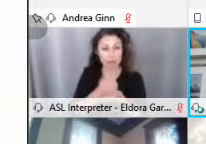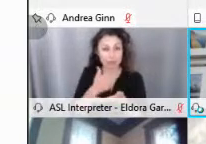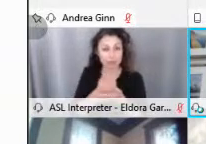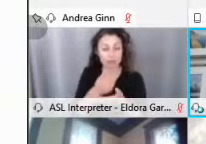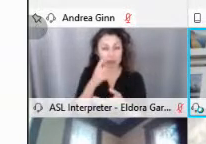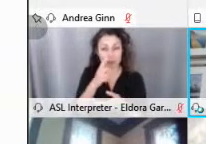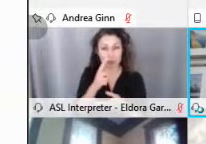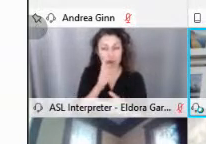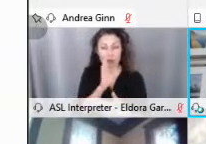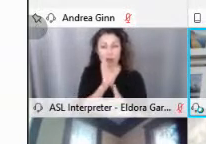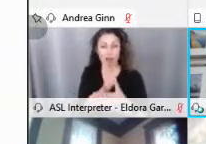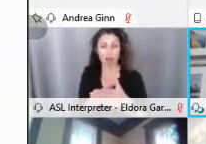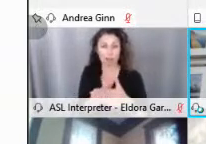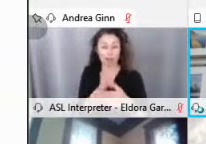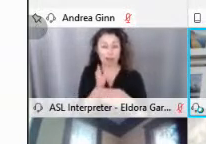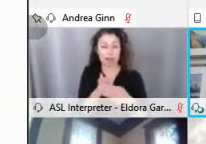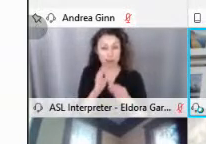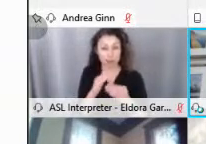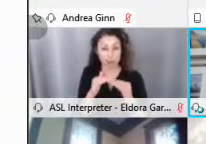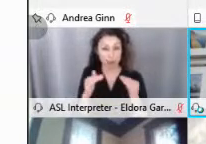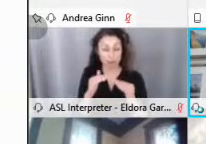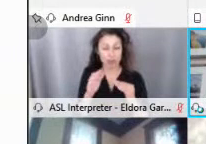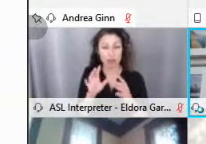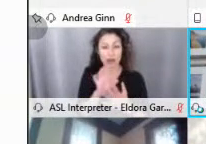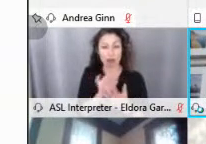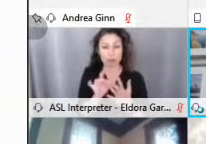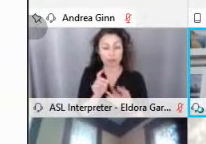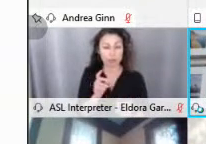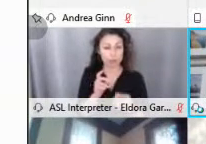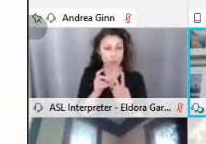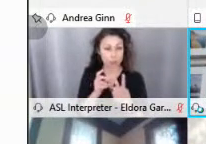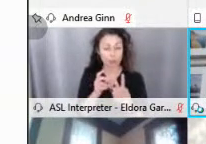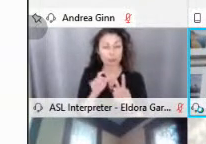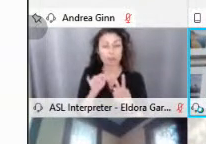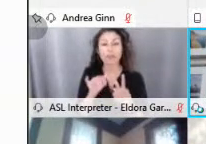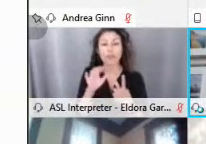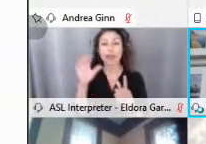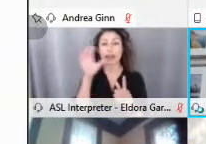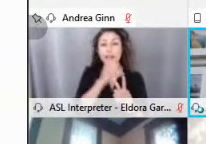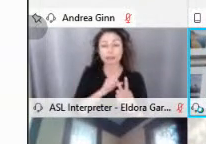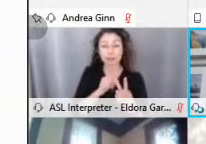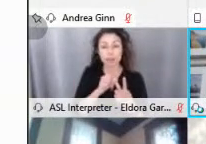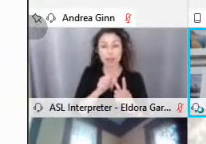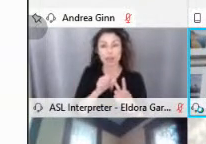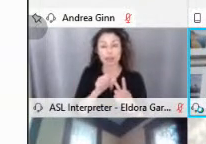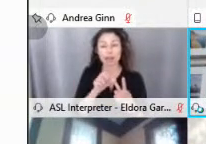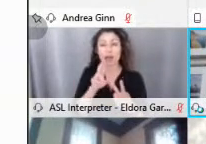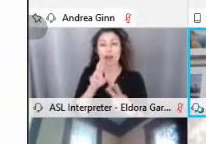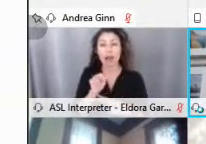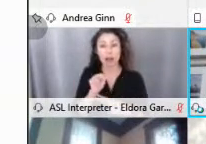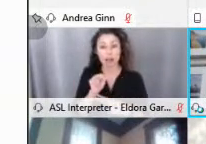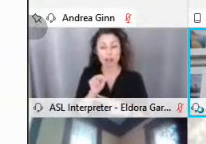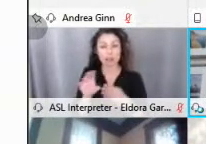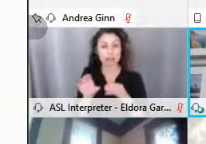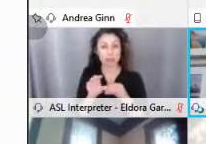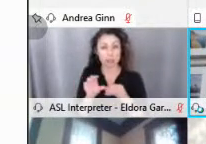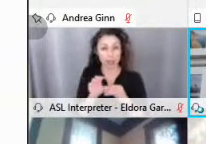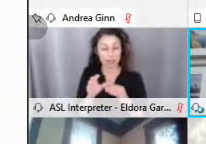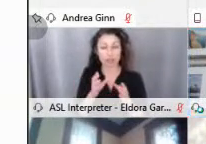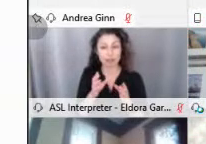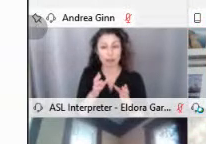middle generosity level, or option 2, it's estimated that unsubsidized premiums for a silver